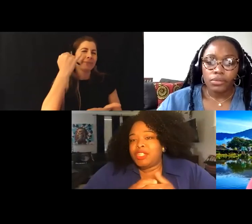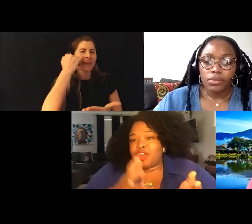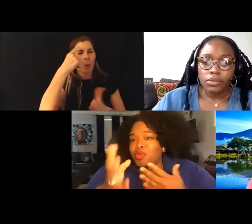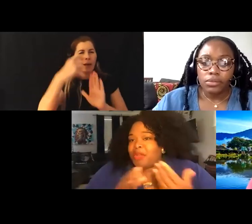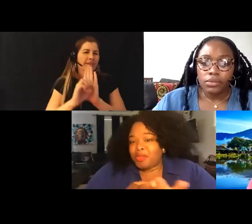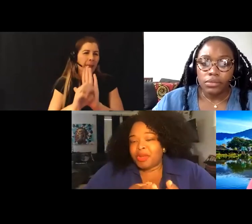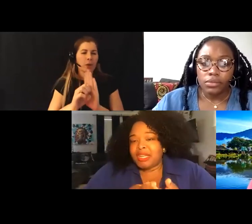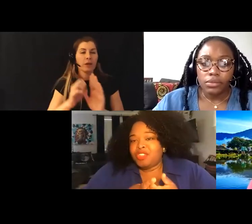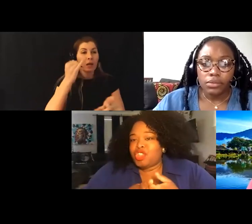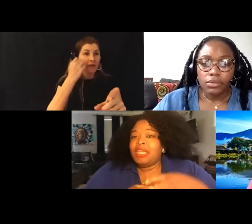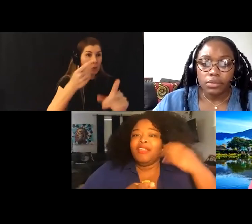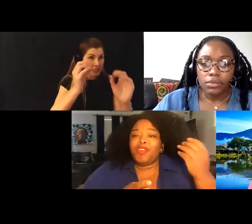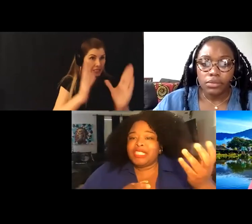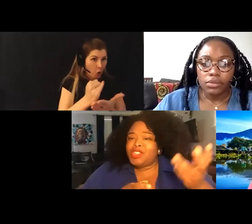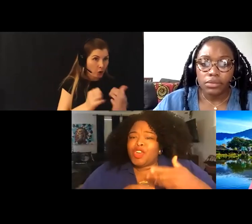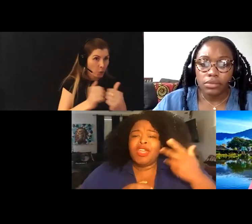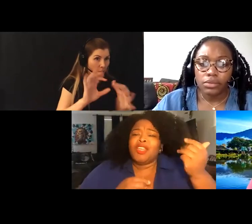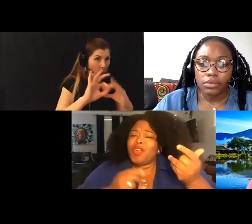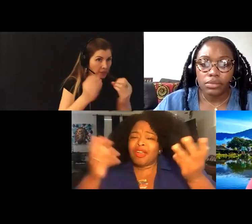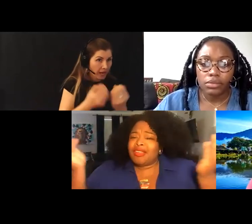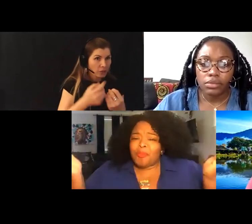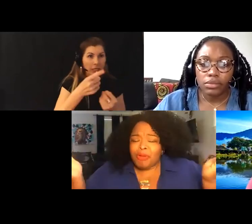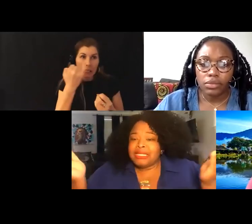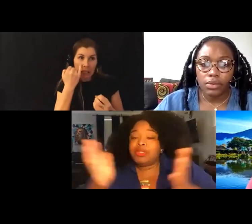you're a teaching artist working with an organization, if you're a teacher,